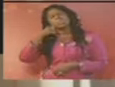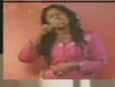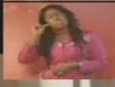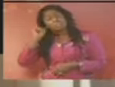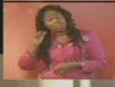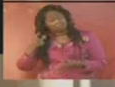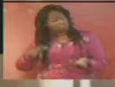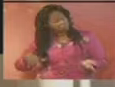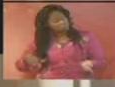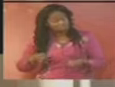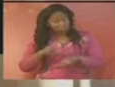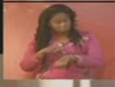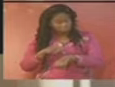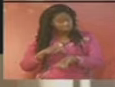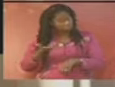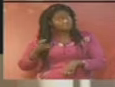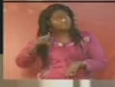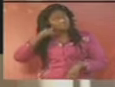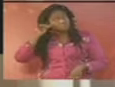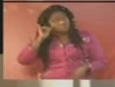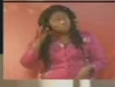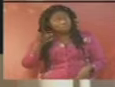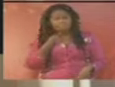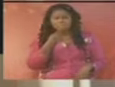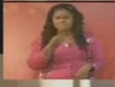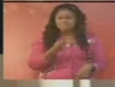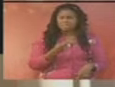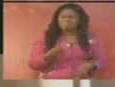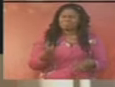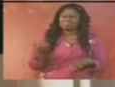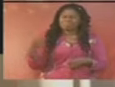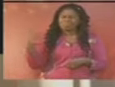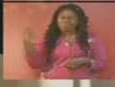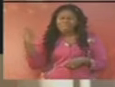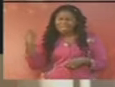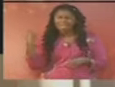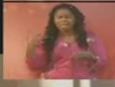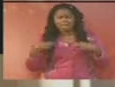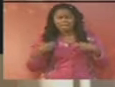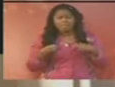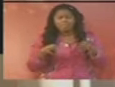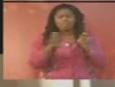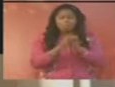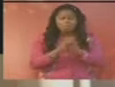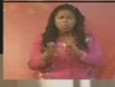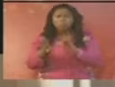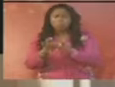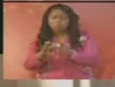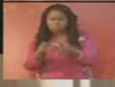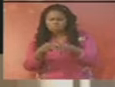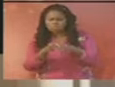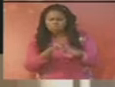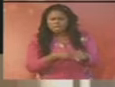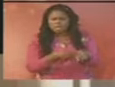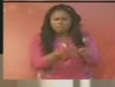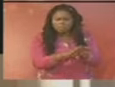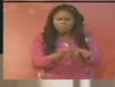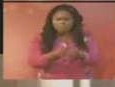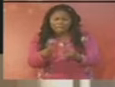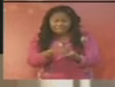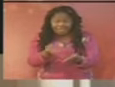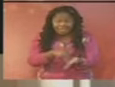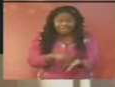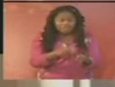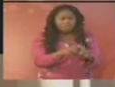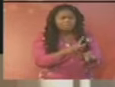closure notice, and for over a period of months, there have been numerous notices of temporary closures. Are you